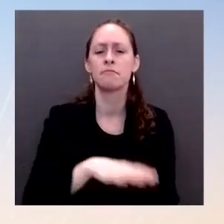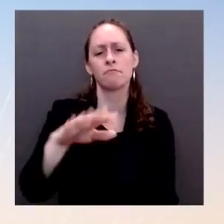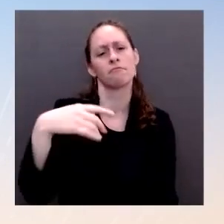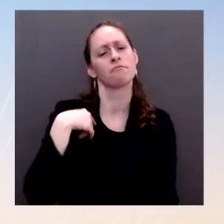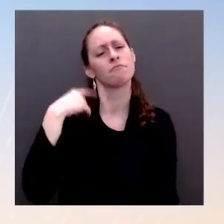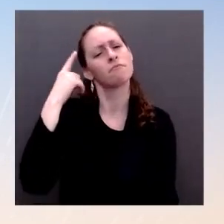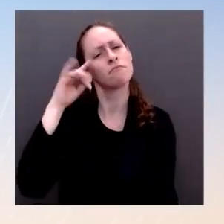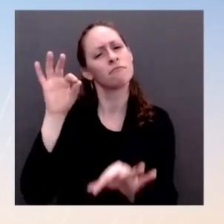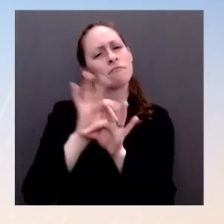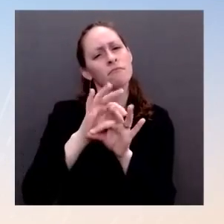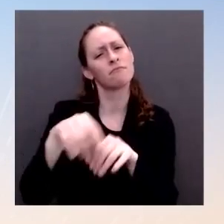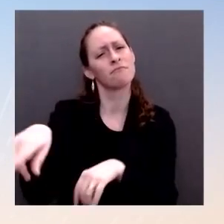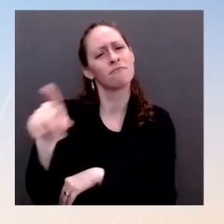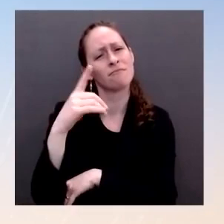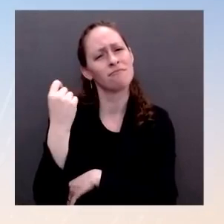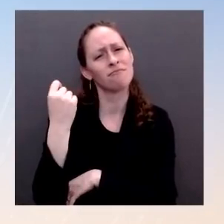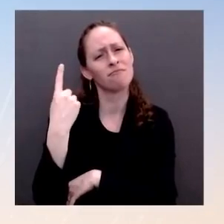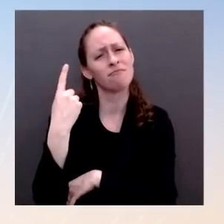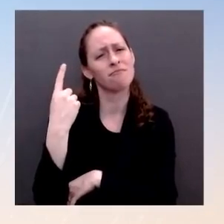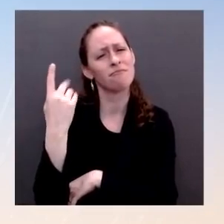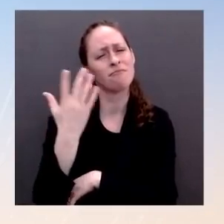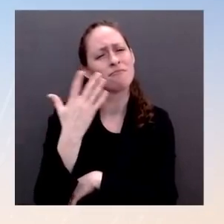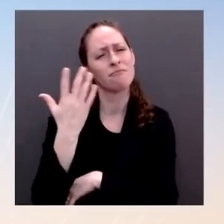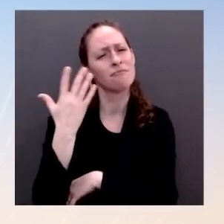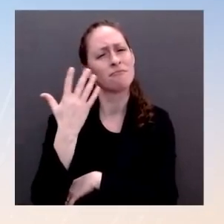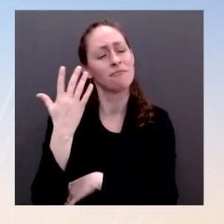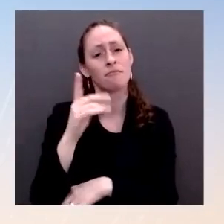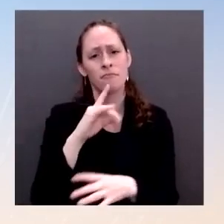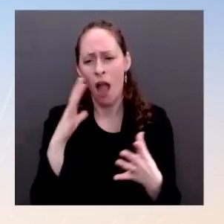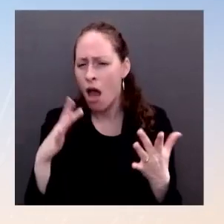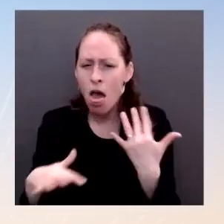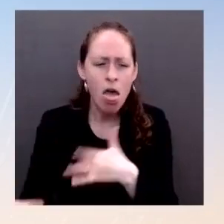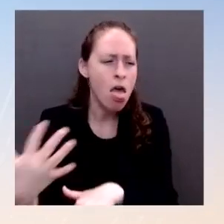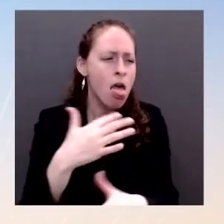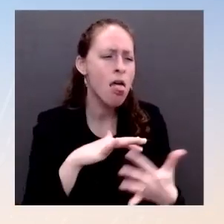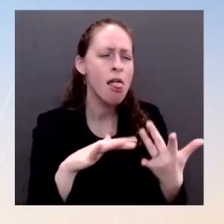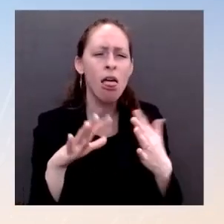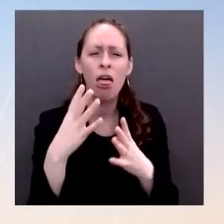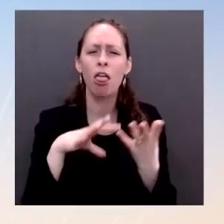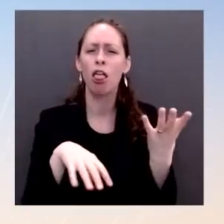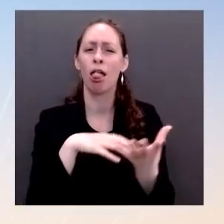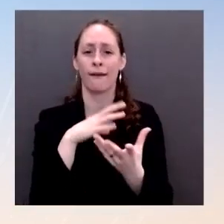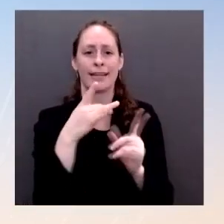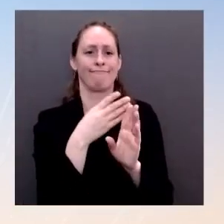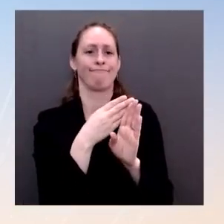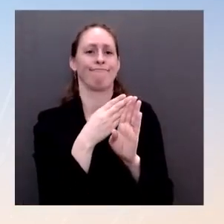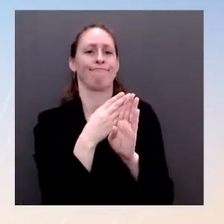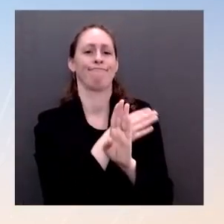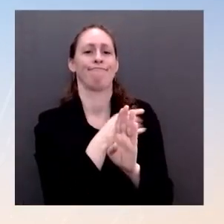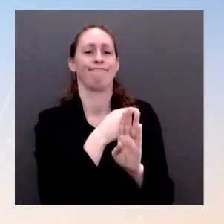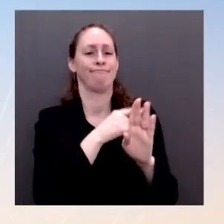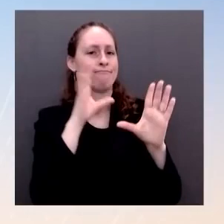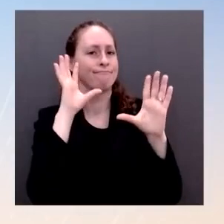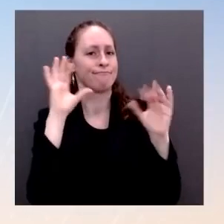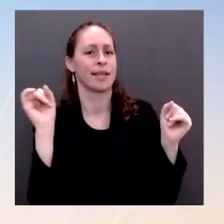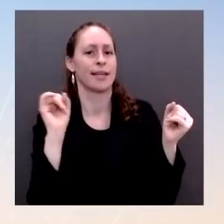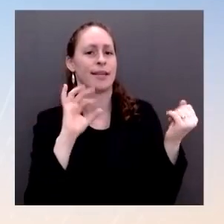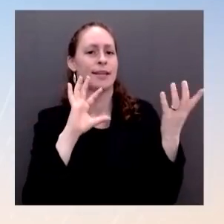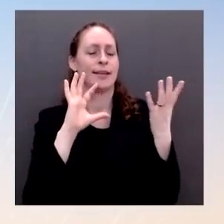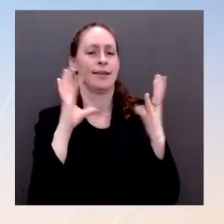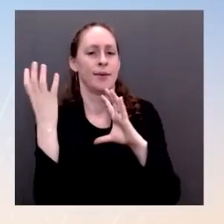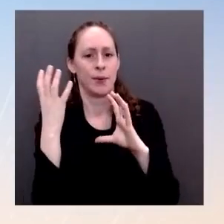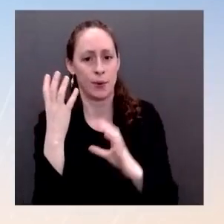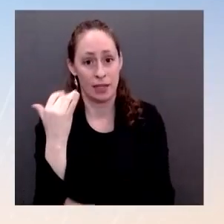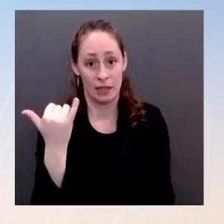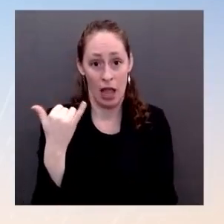and the IRS have said, the IRS right now has an unacceptable backlog, and that customer service that people are receiving is not what the